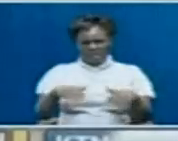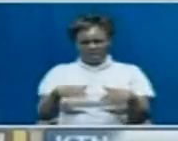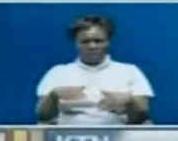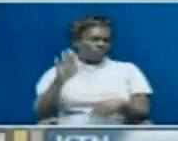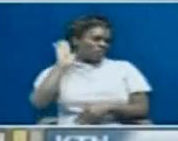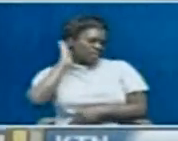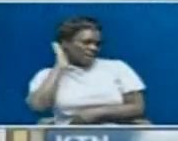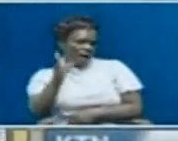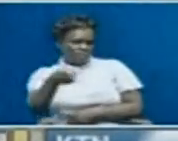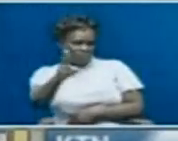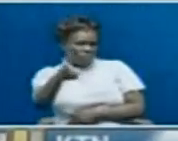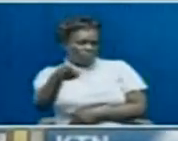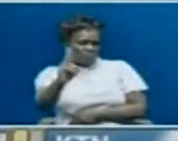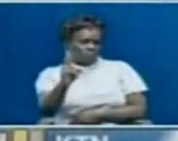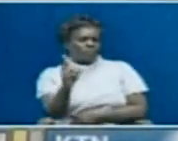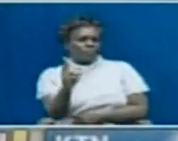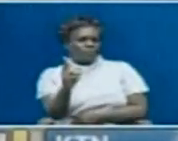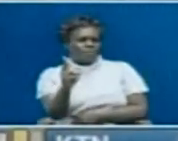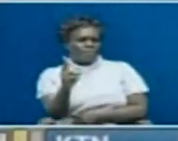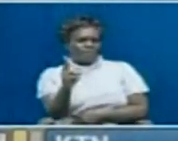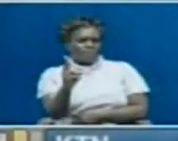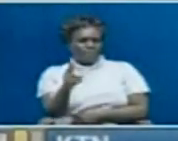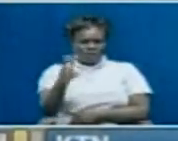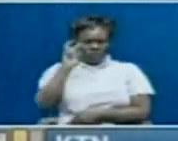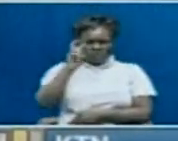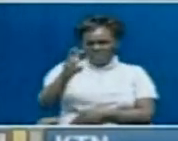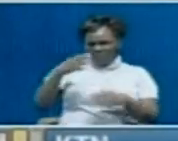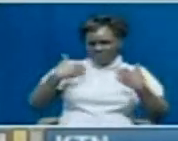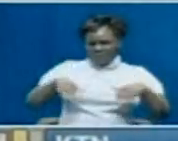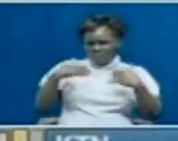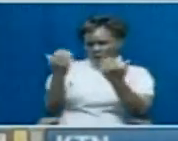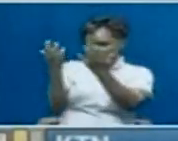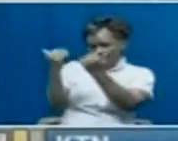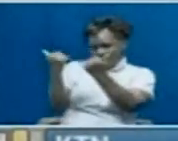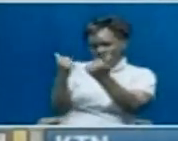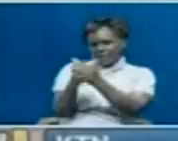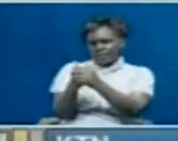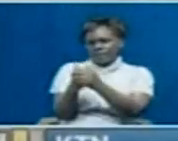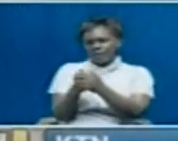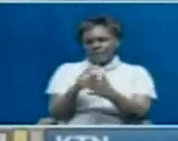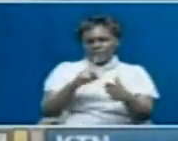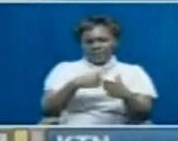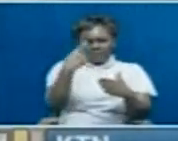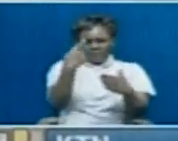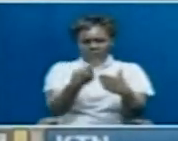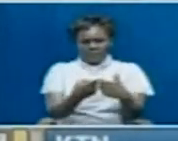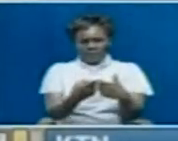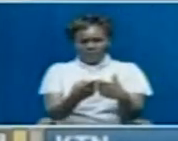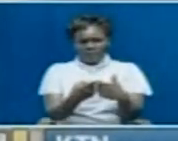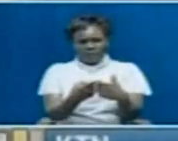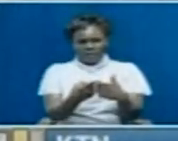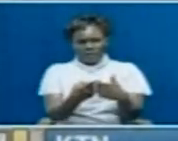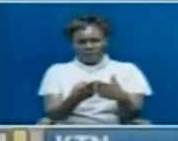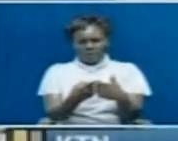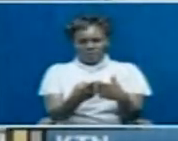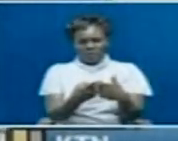Tusikia risasi kwa mbele ya ng'ombe. Na kufanya hivi tukaona watu. Alafu watu yakakuja na